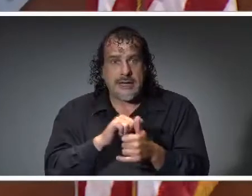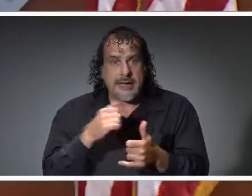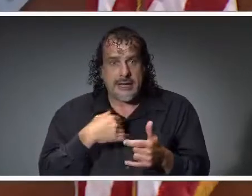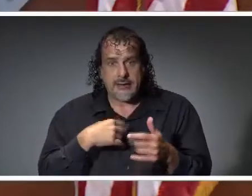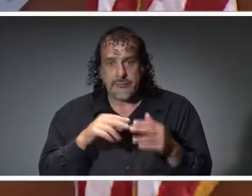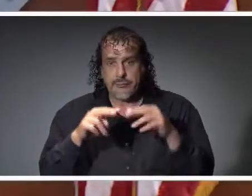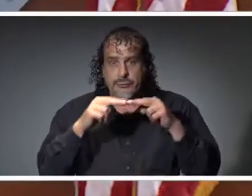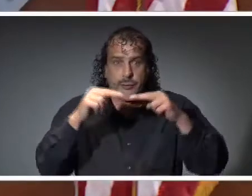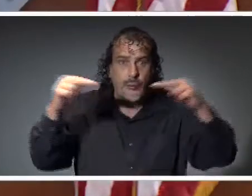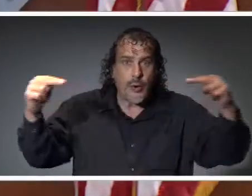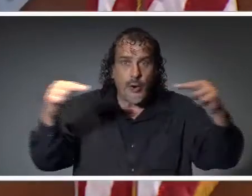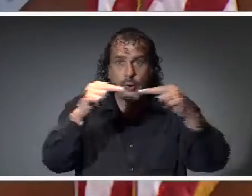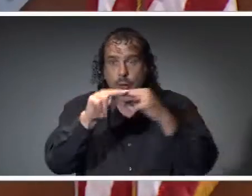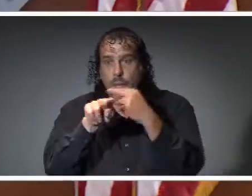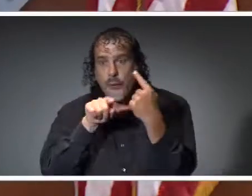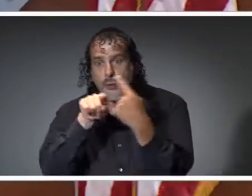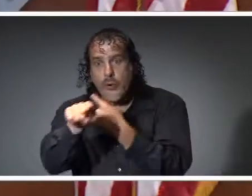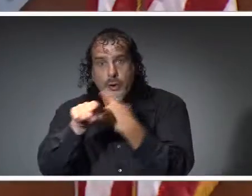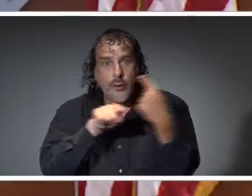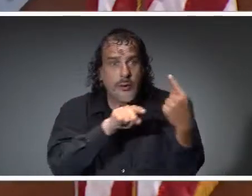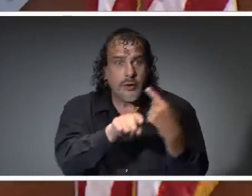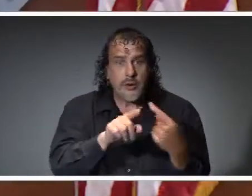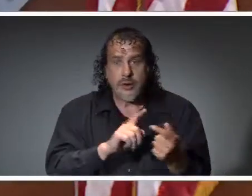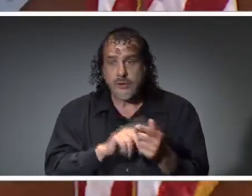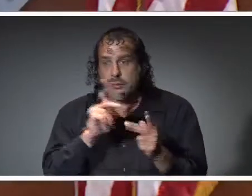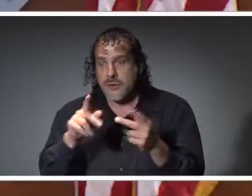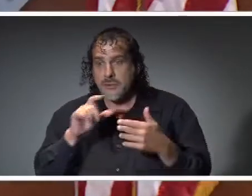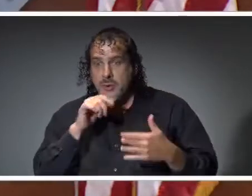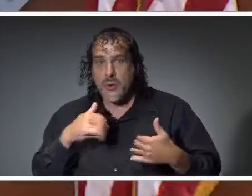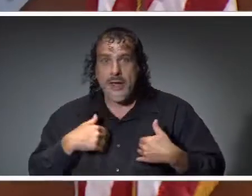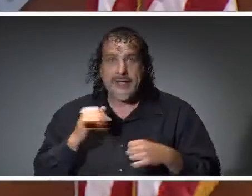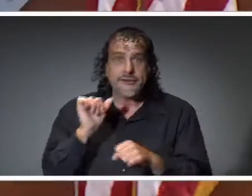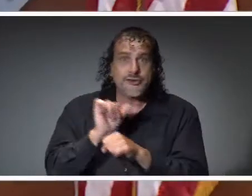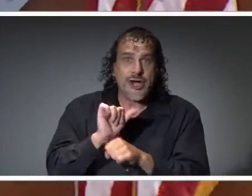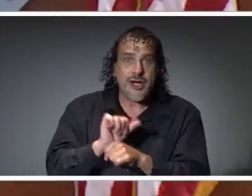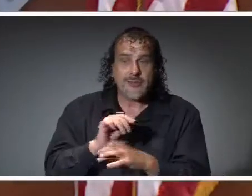to the workforce, and to our quality of life.